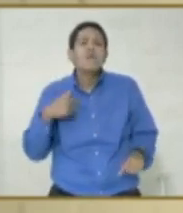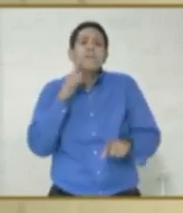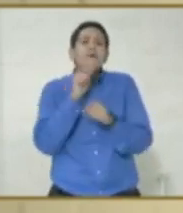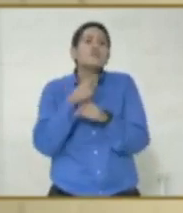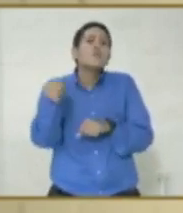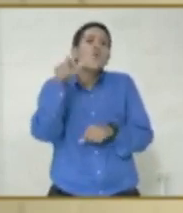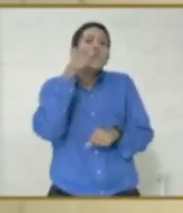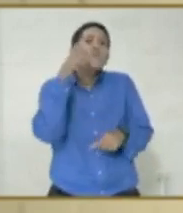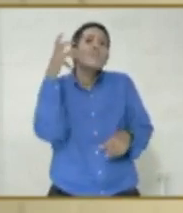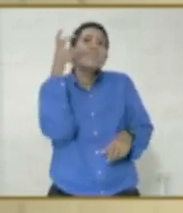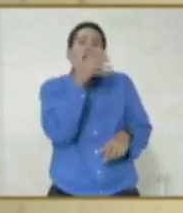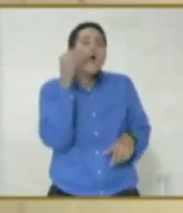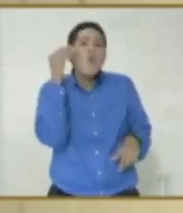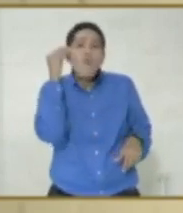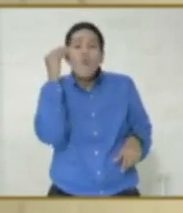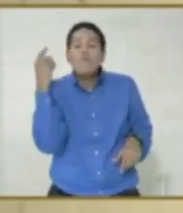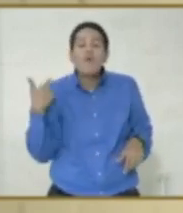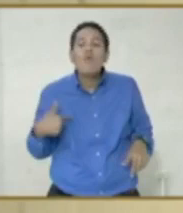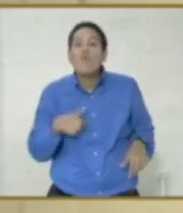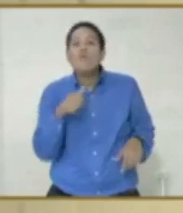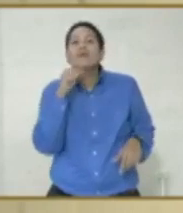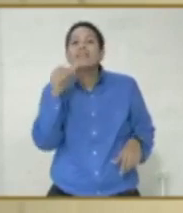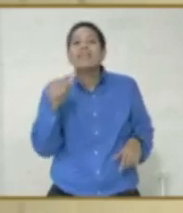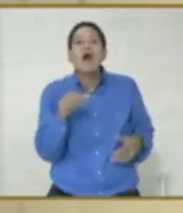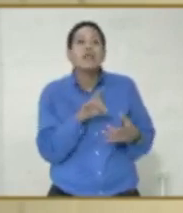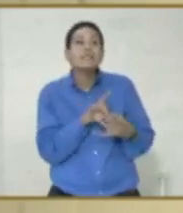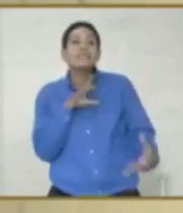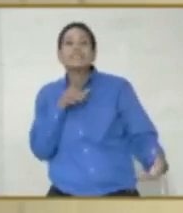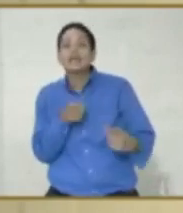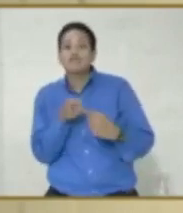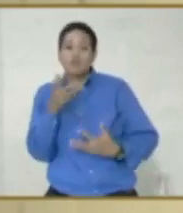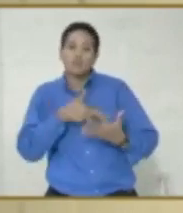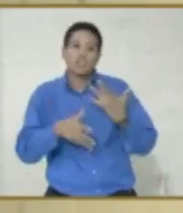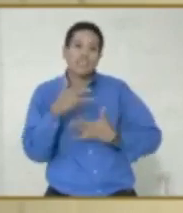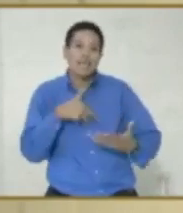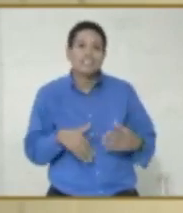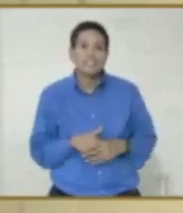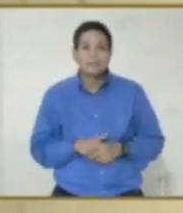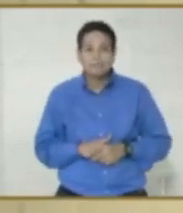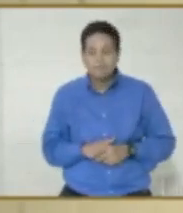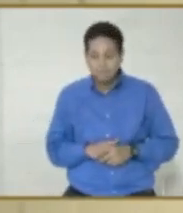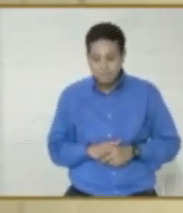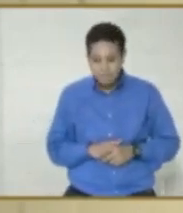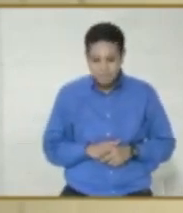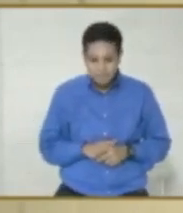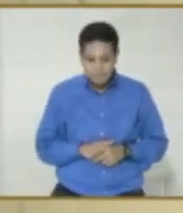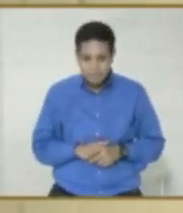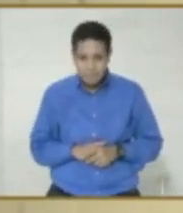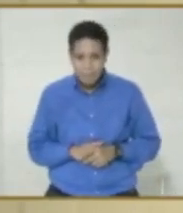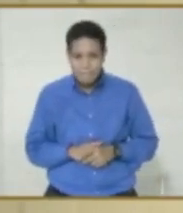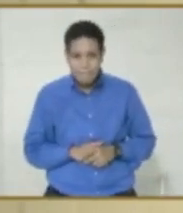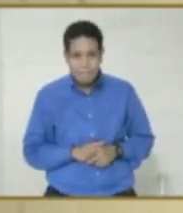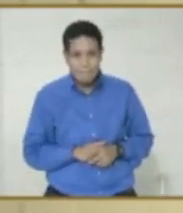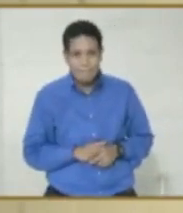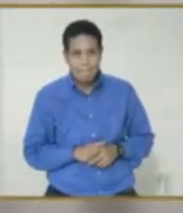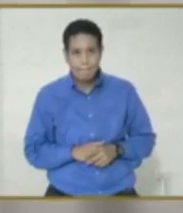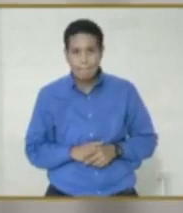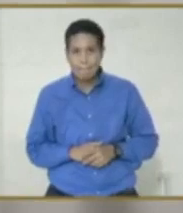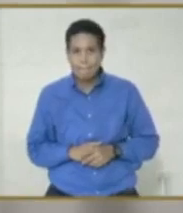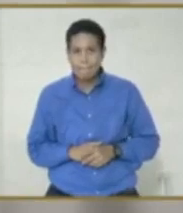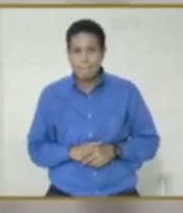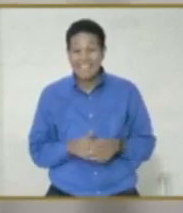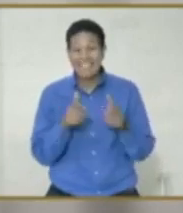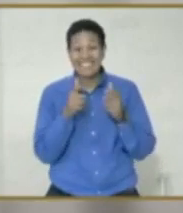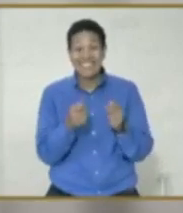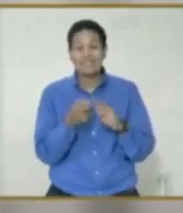who are at home, we are not detached from society. Okay. Thank you. Thank you, Dr. Vernon. A question on the text line